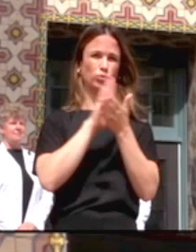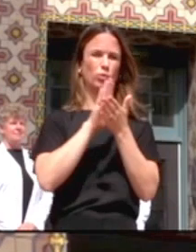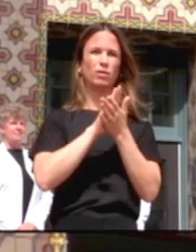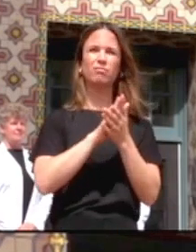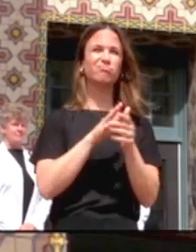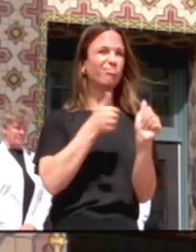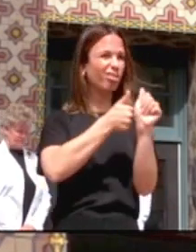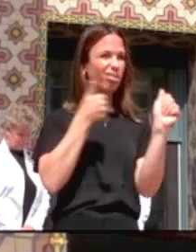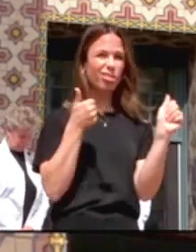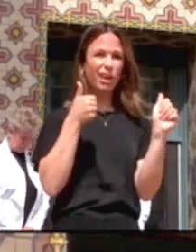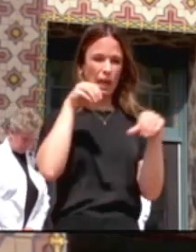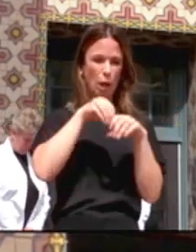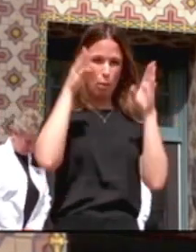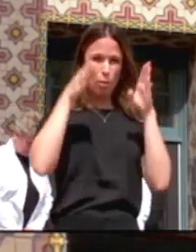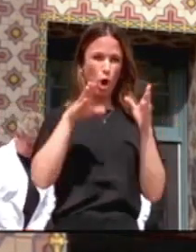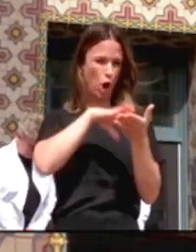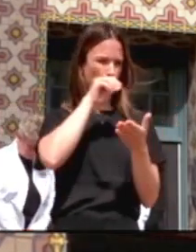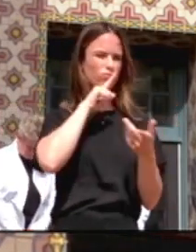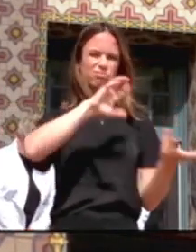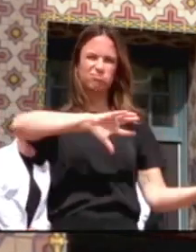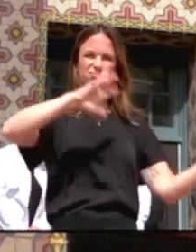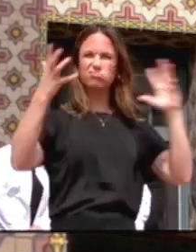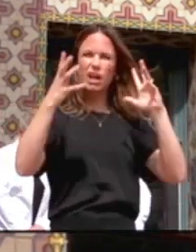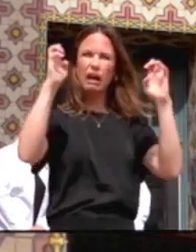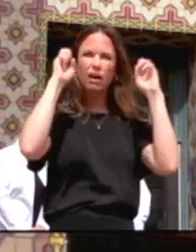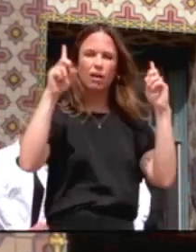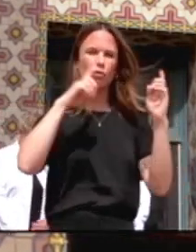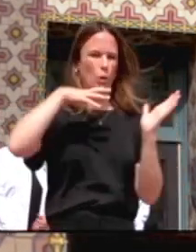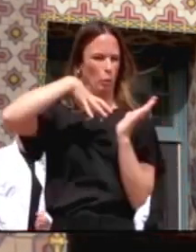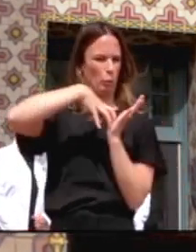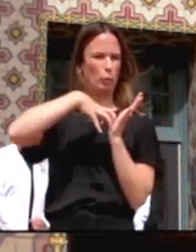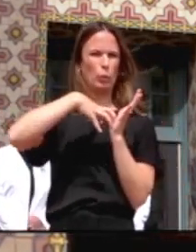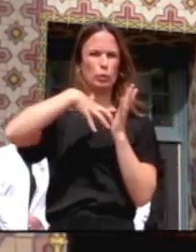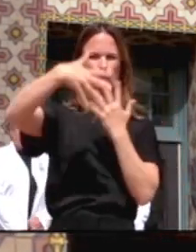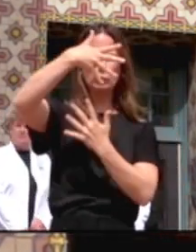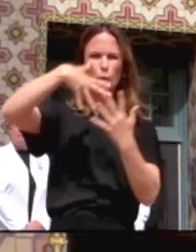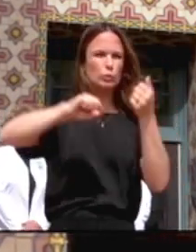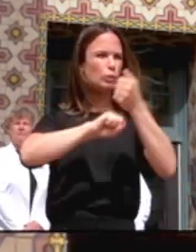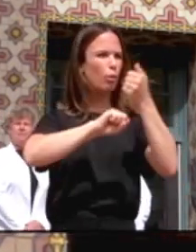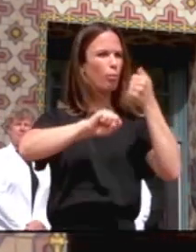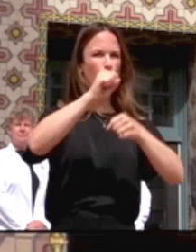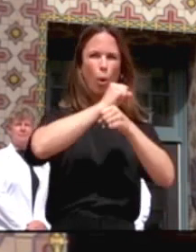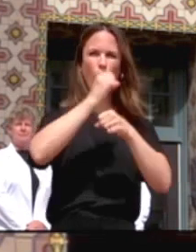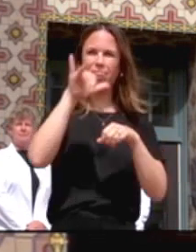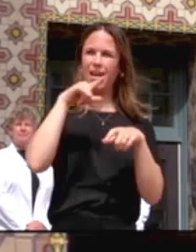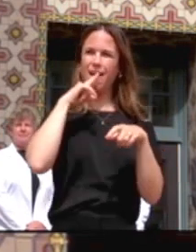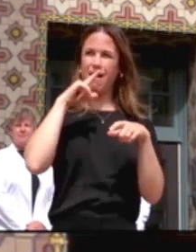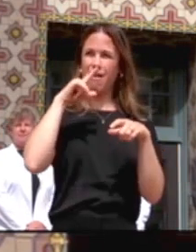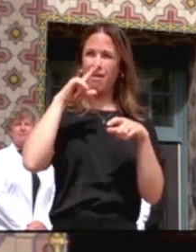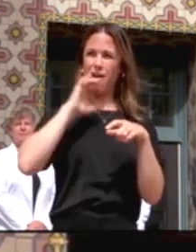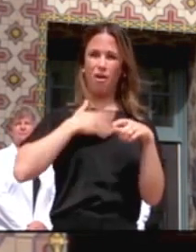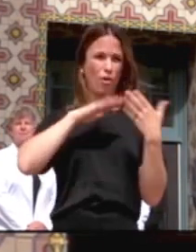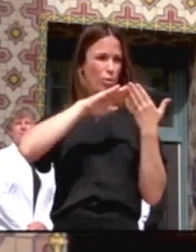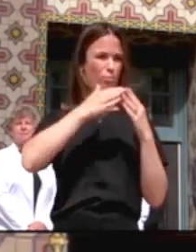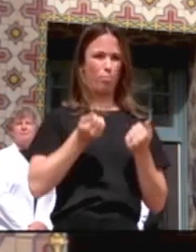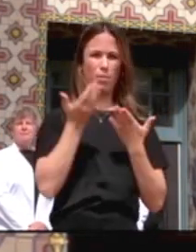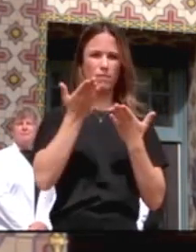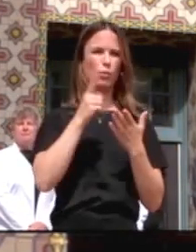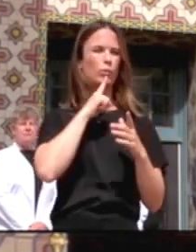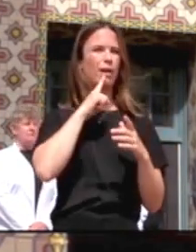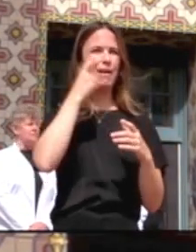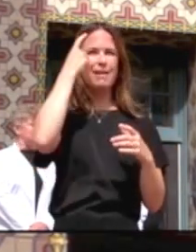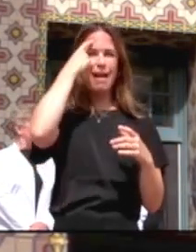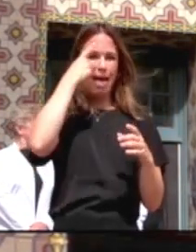has disrupted education, weakened the social supports provided by school communities, negatively impacted mental